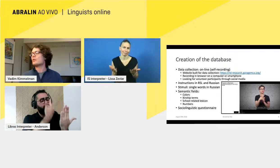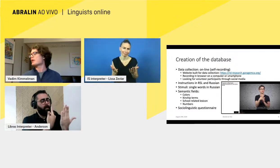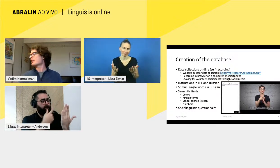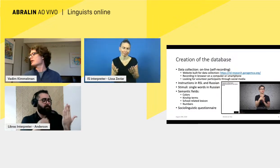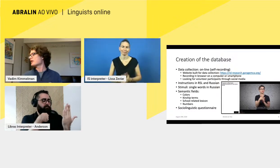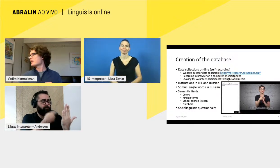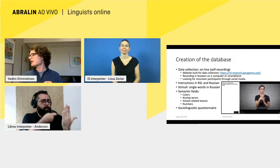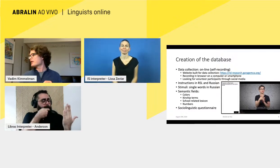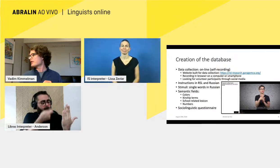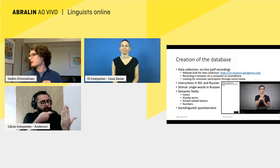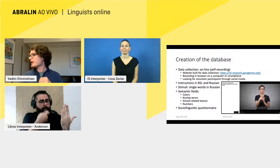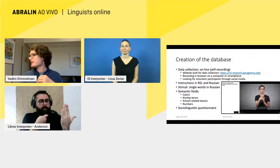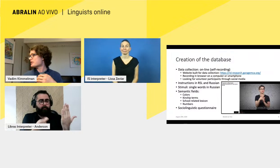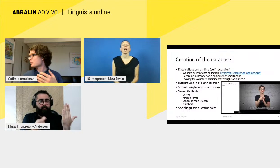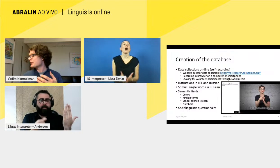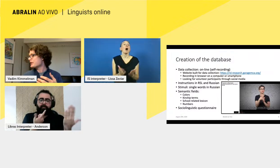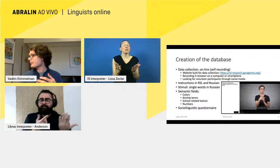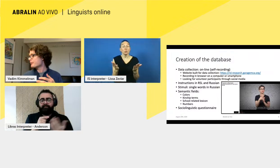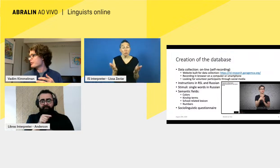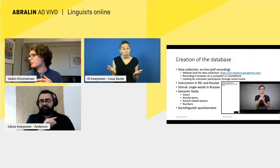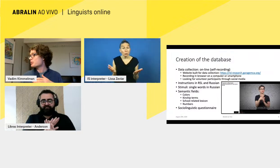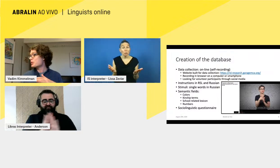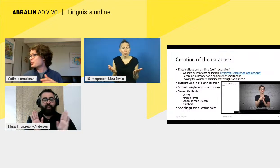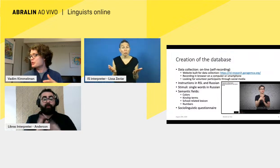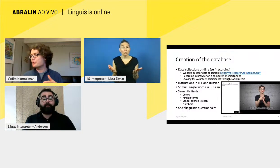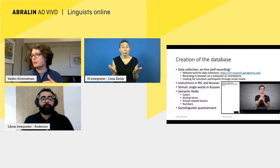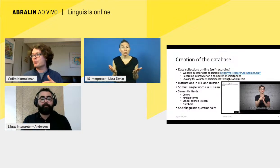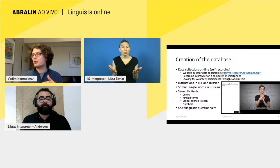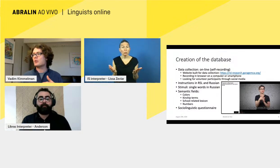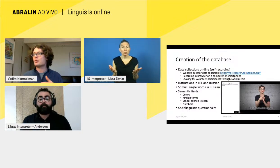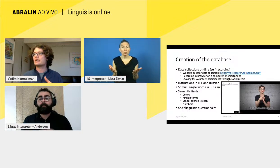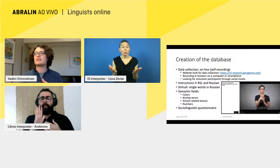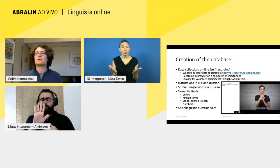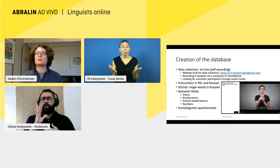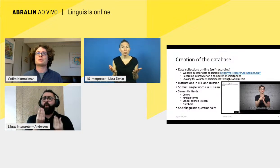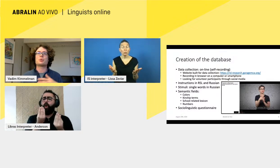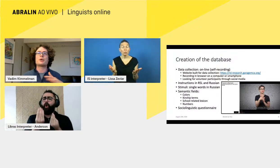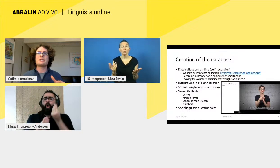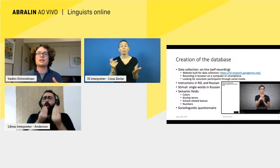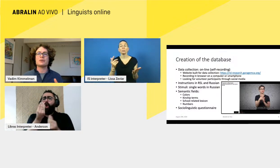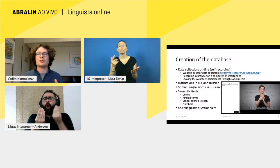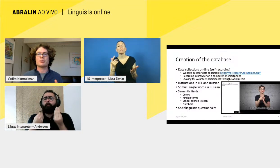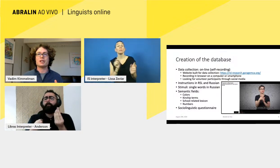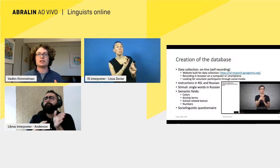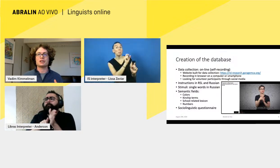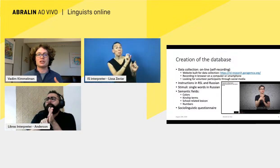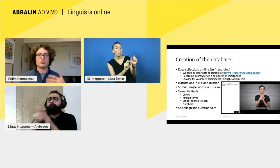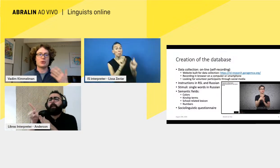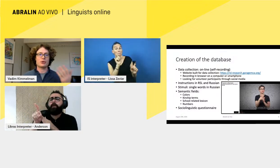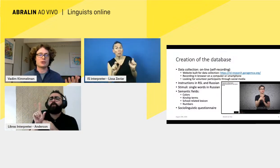Yeah, so the way that we approached people was that we spread